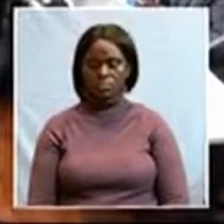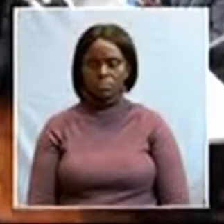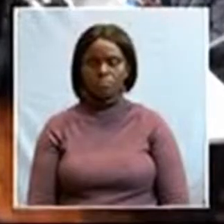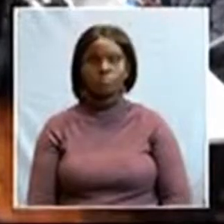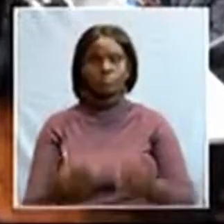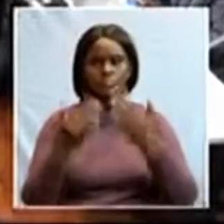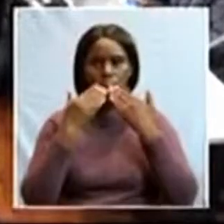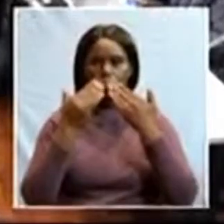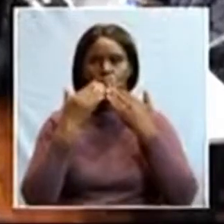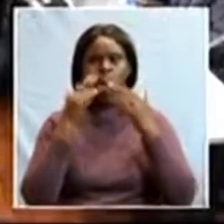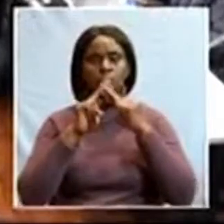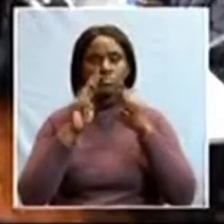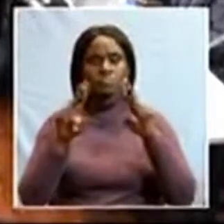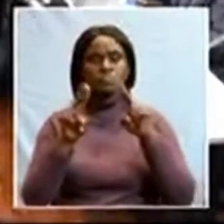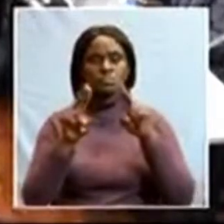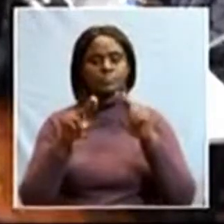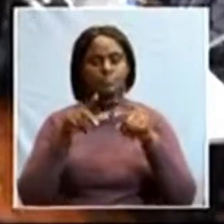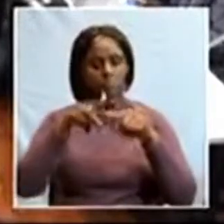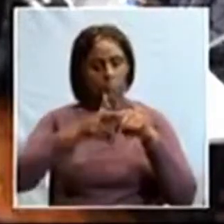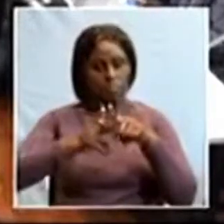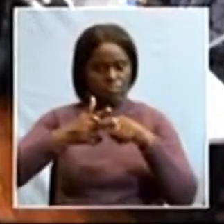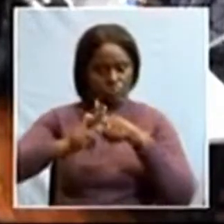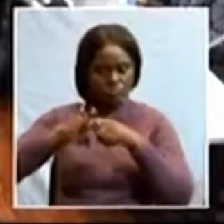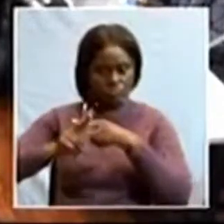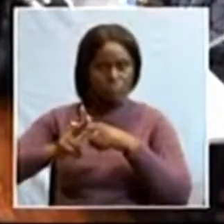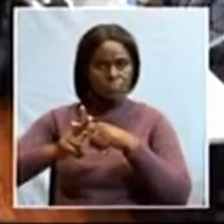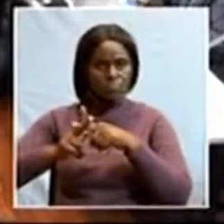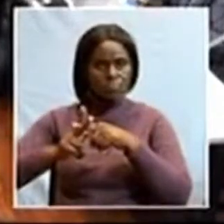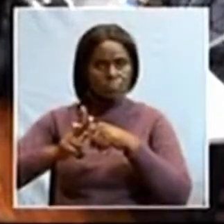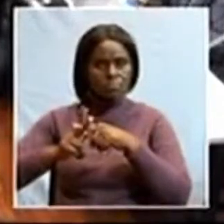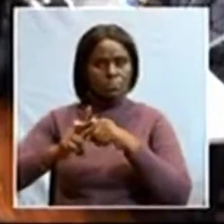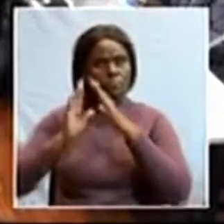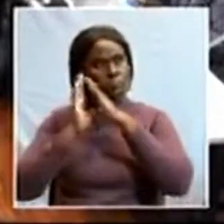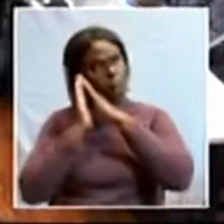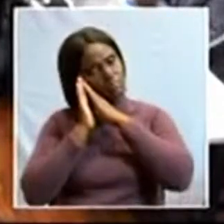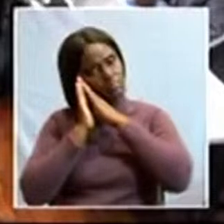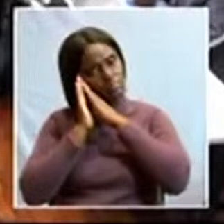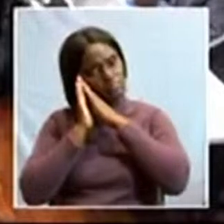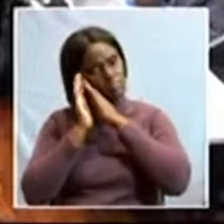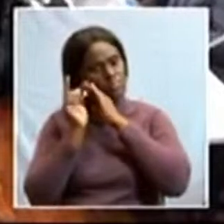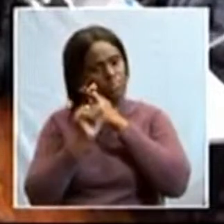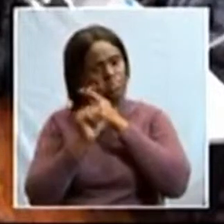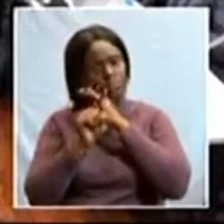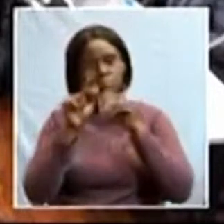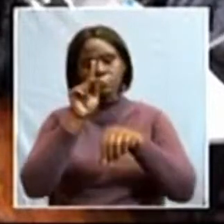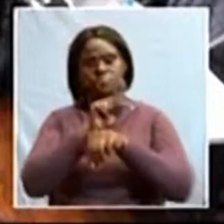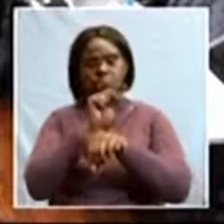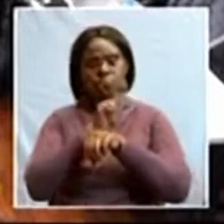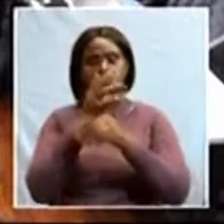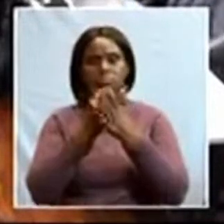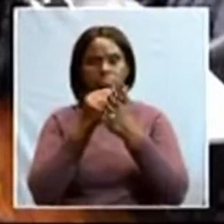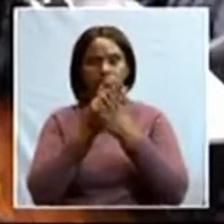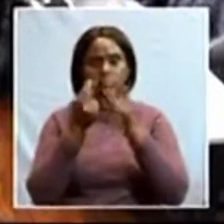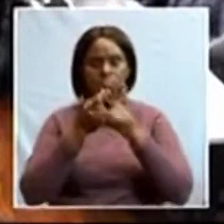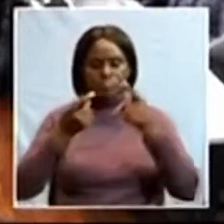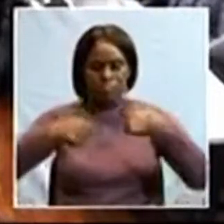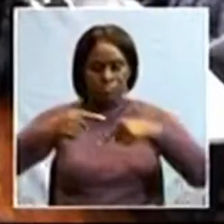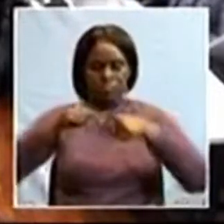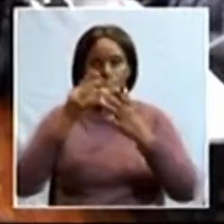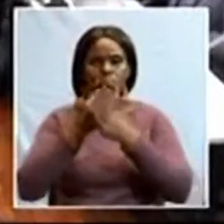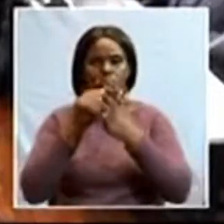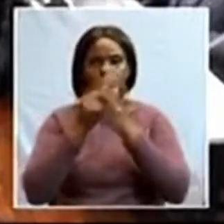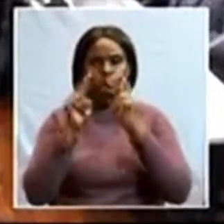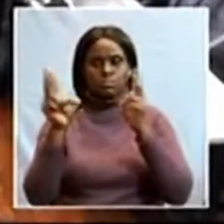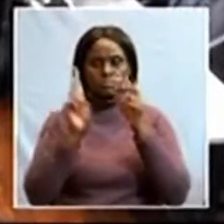Thank you, Chair. The rehabilitation of Sandawunga Guest House, this is a project that is funded from our local resources.